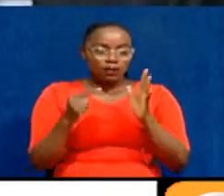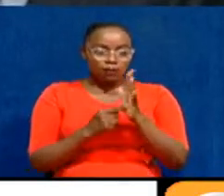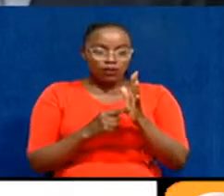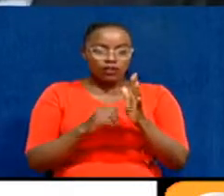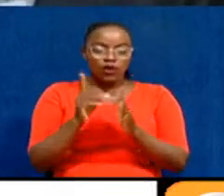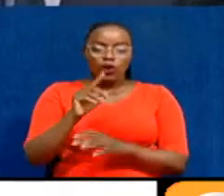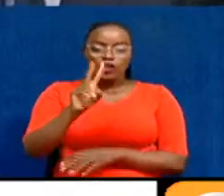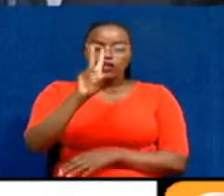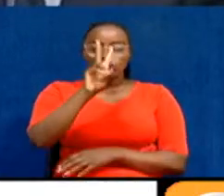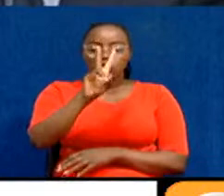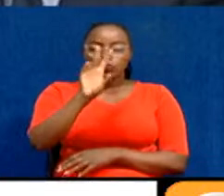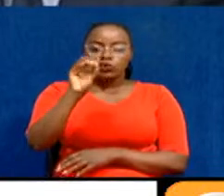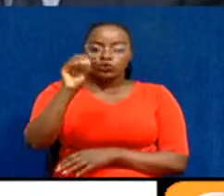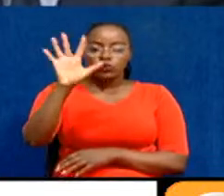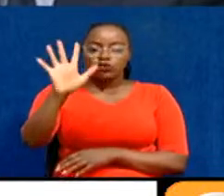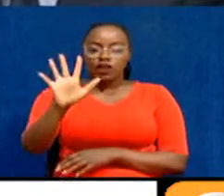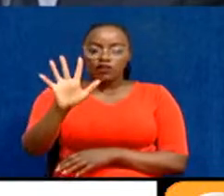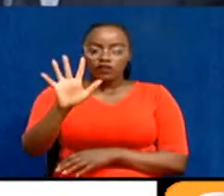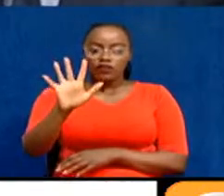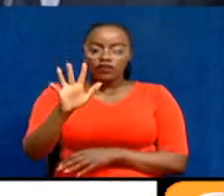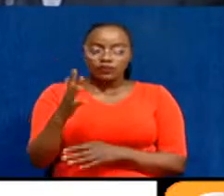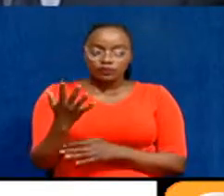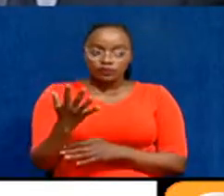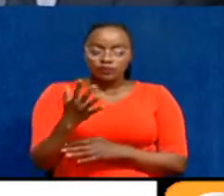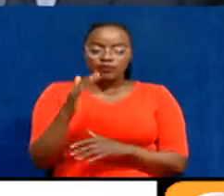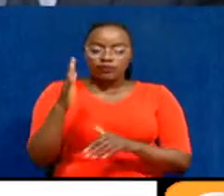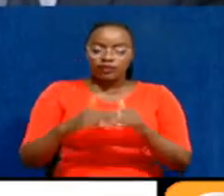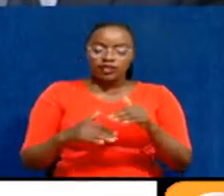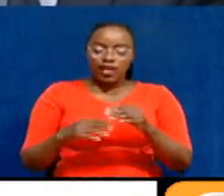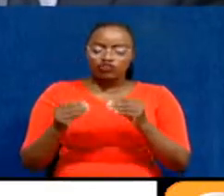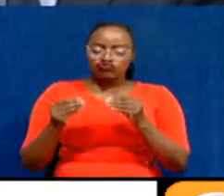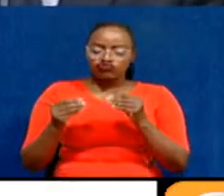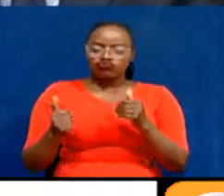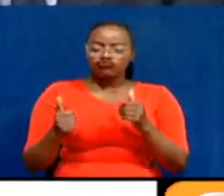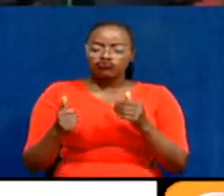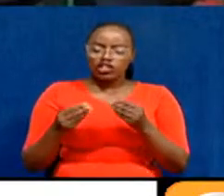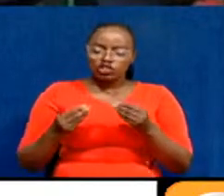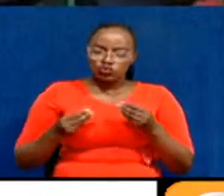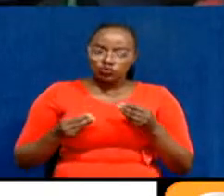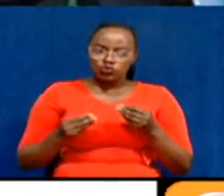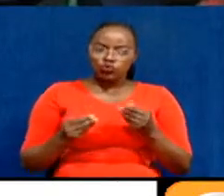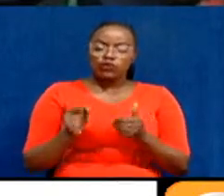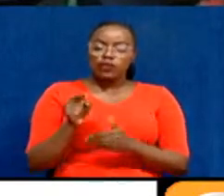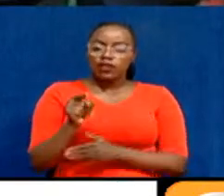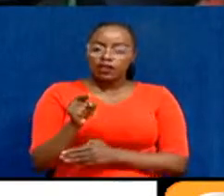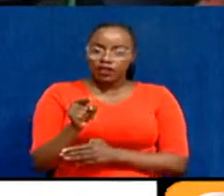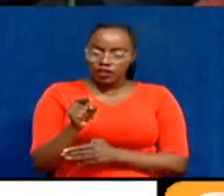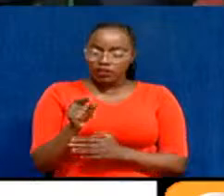in 2005. Instead of fixing,